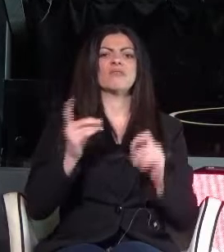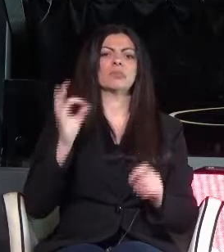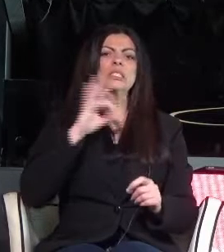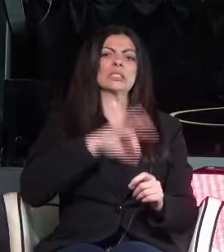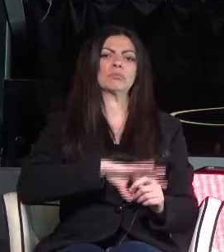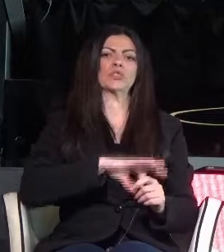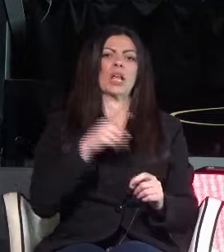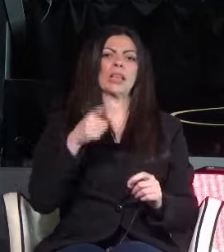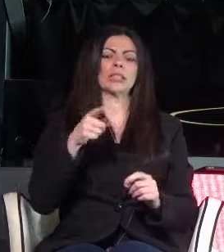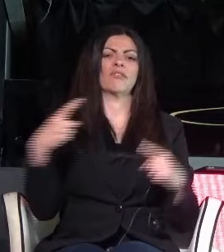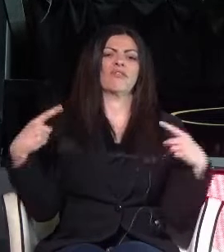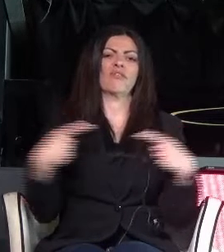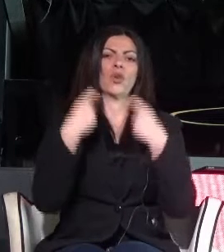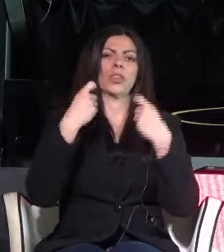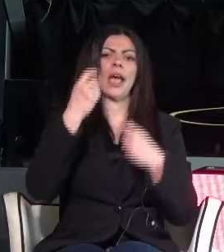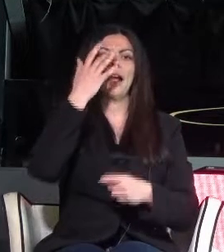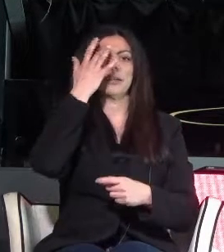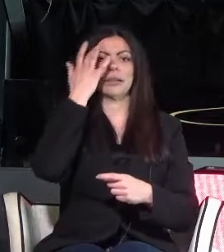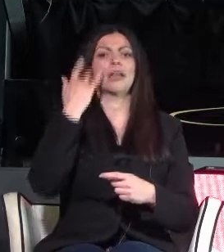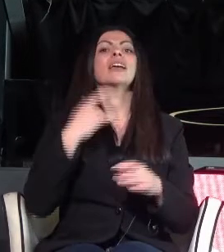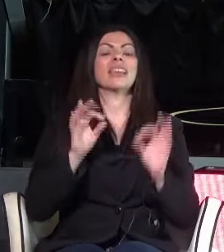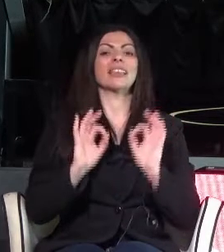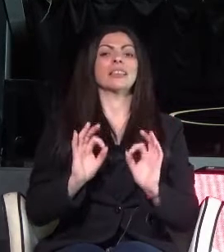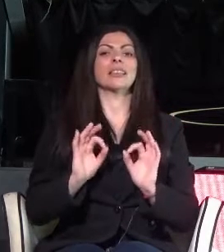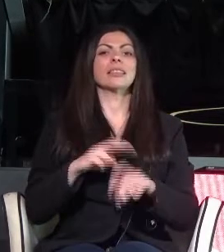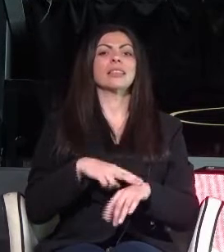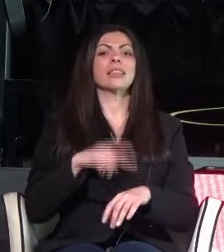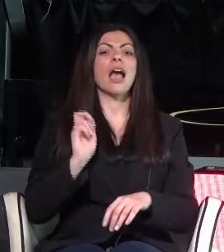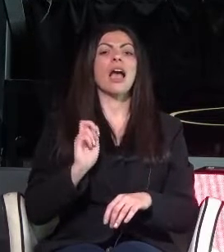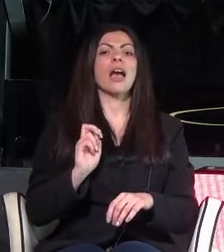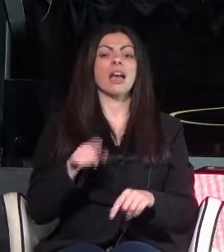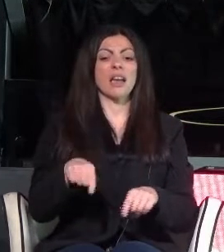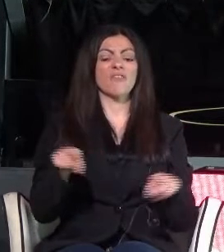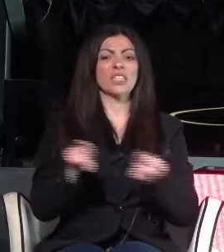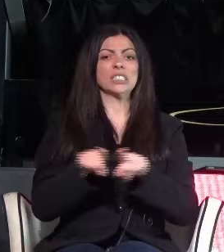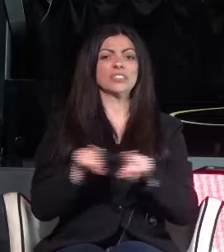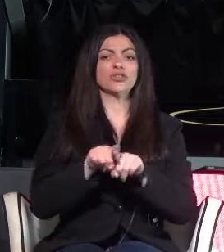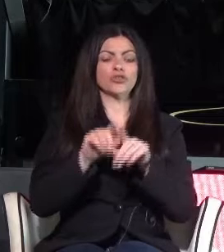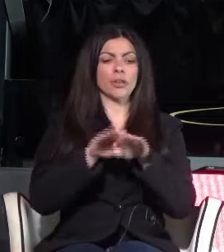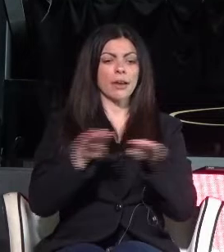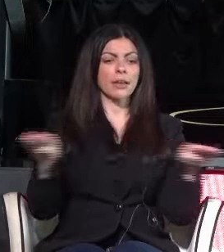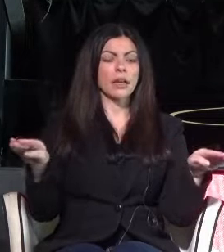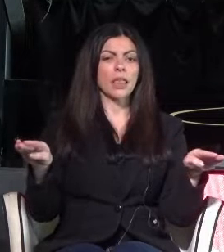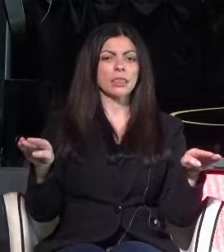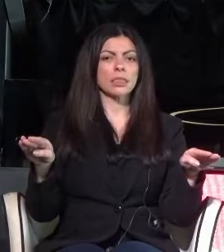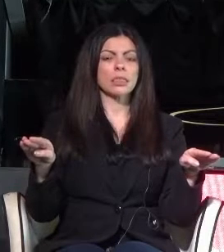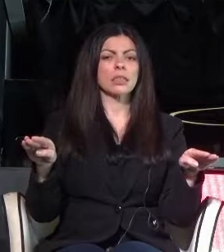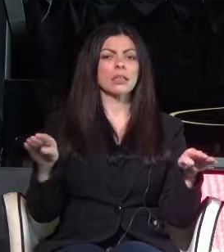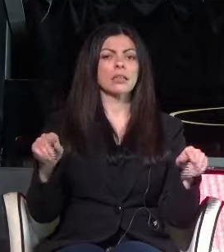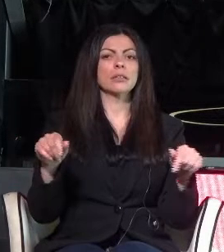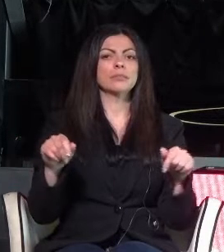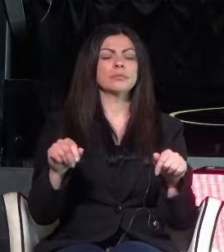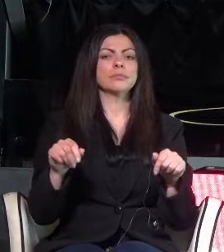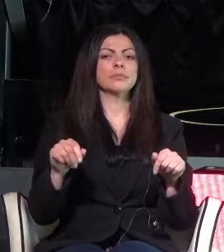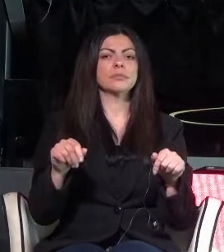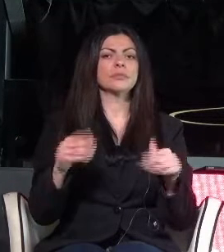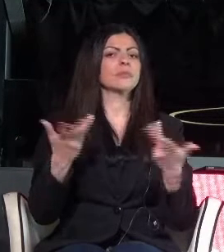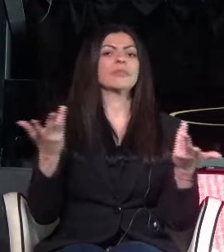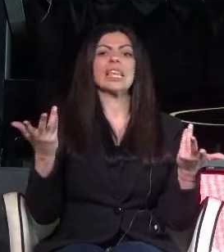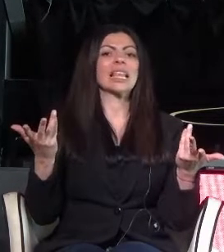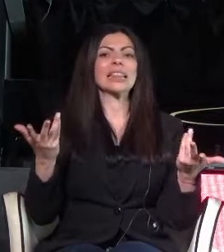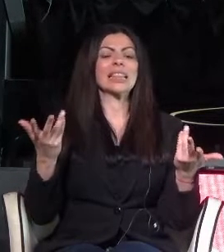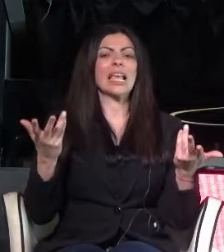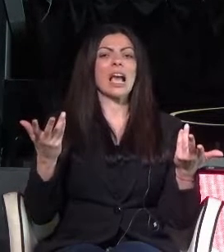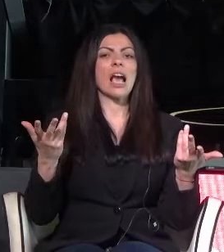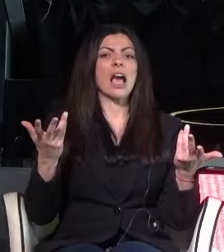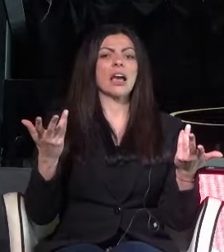And totally in these lines, actually, where are we going to from now on? What would be the future of